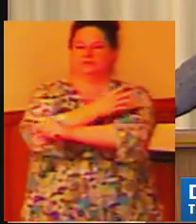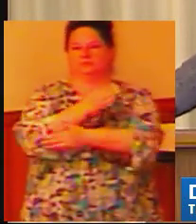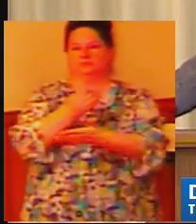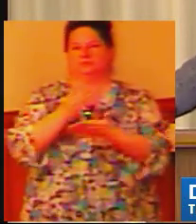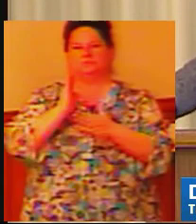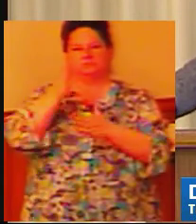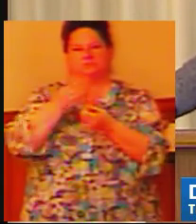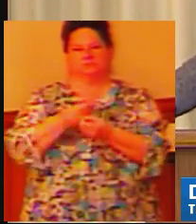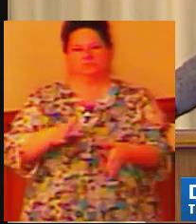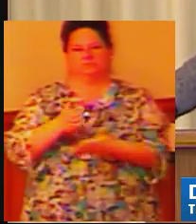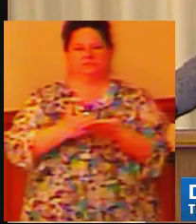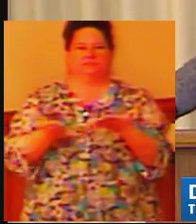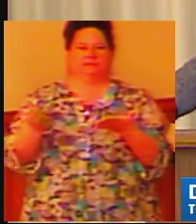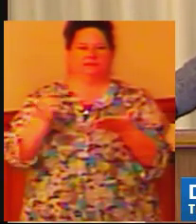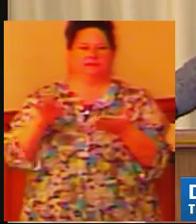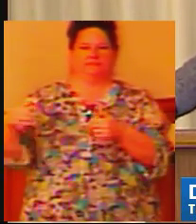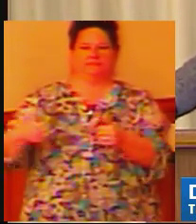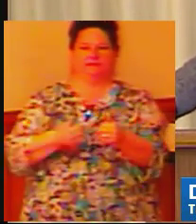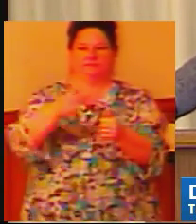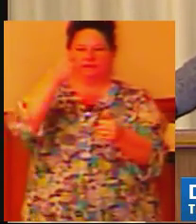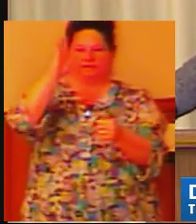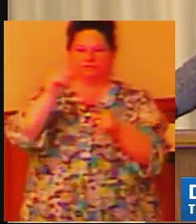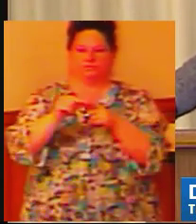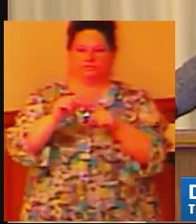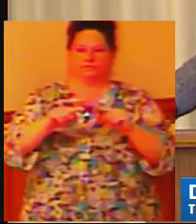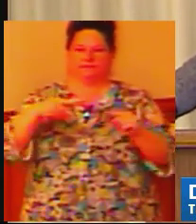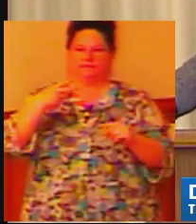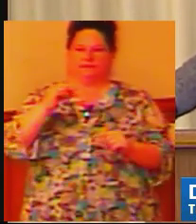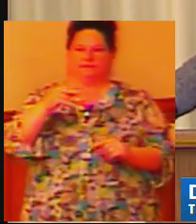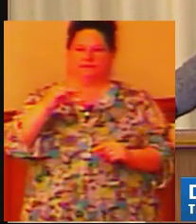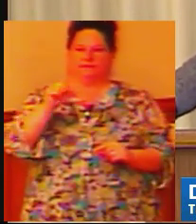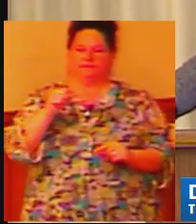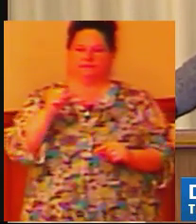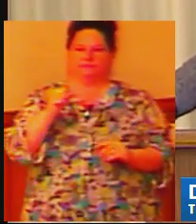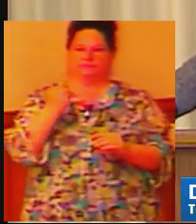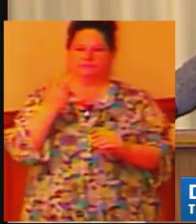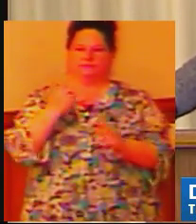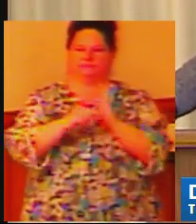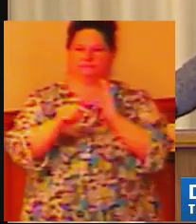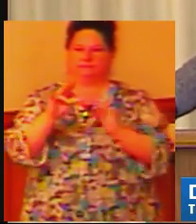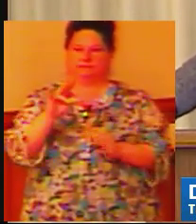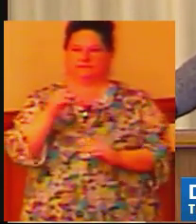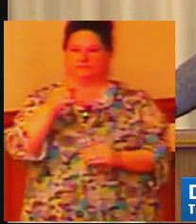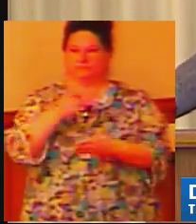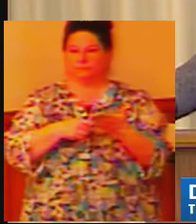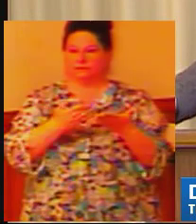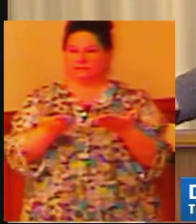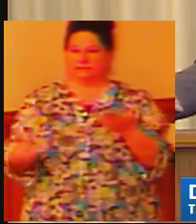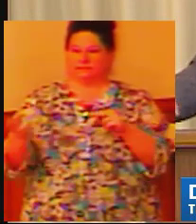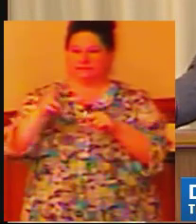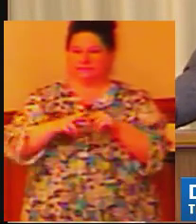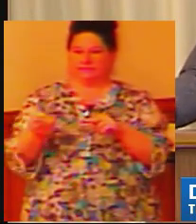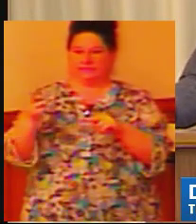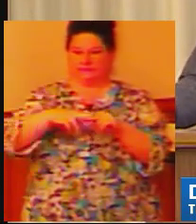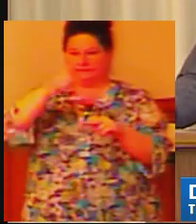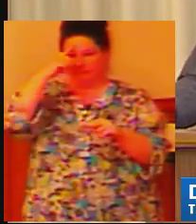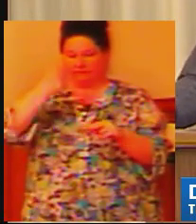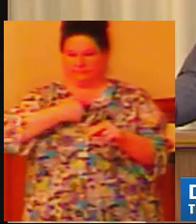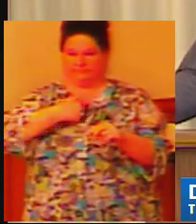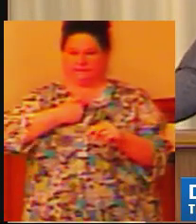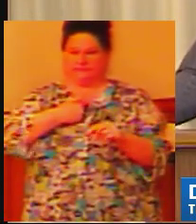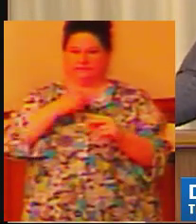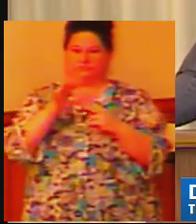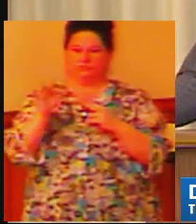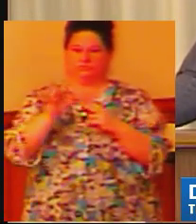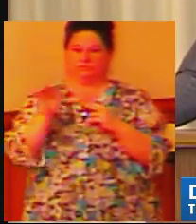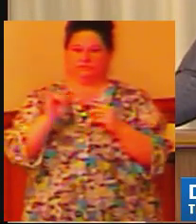something here if I follow God's word. But in Philippians 3:7, but what things were gained to me, chose